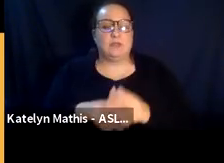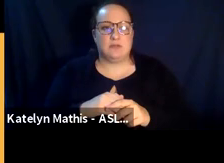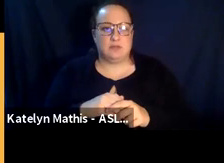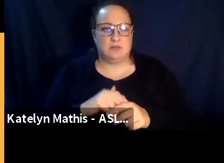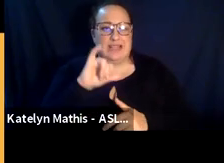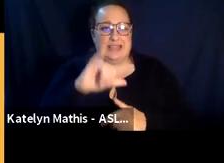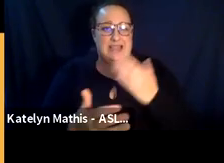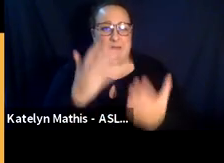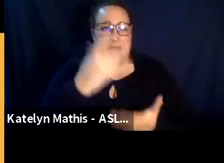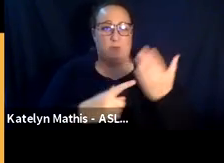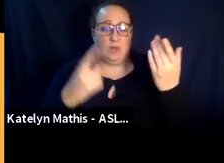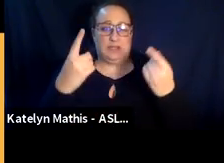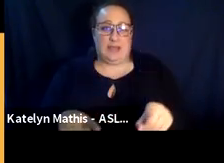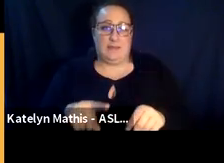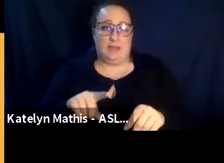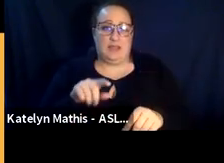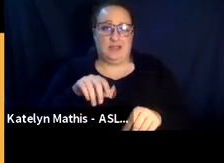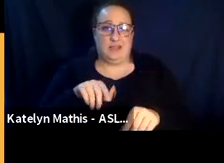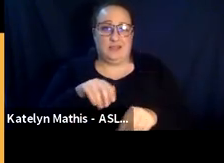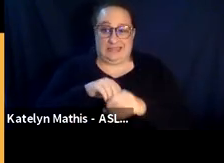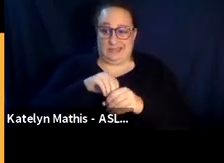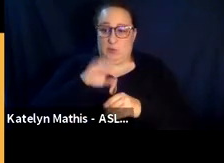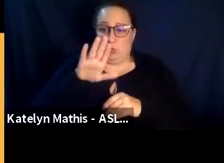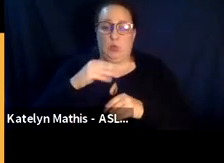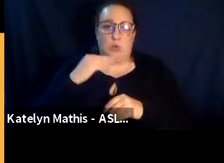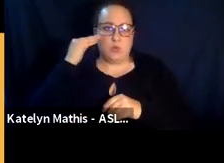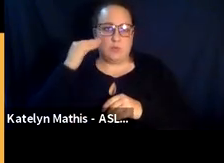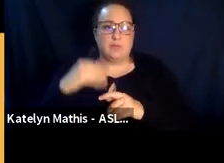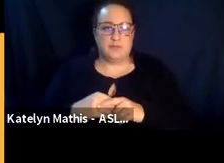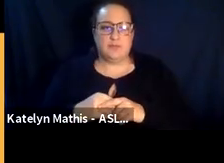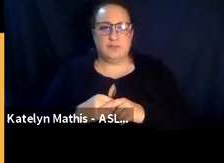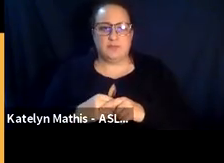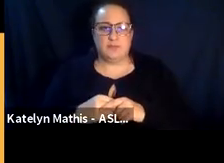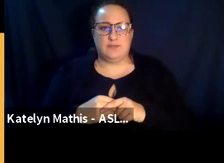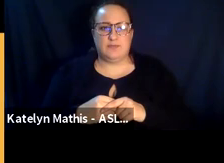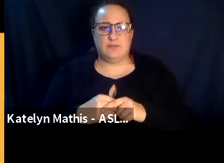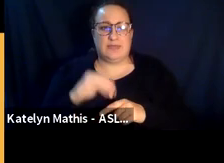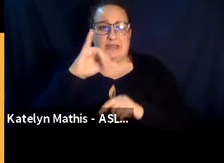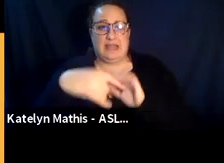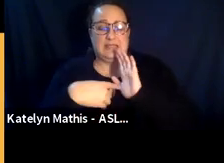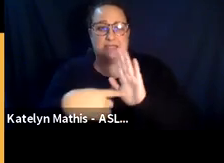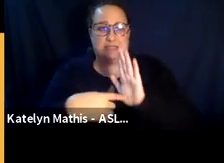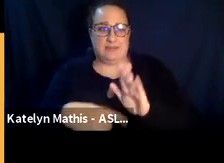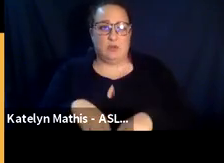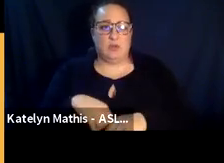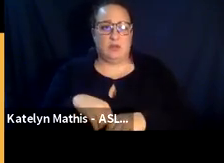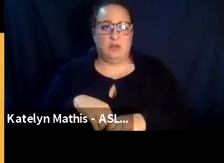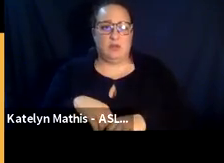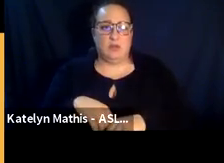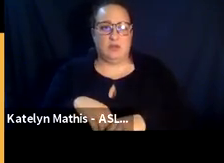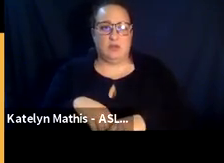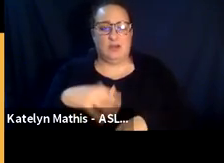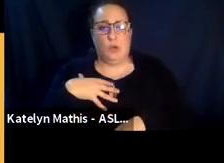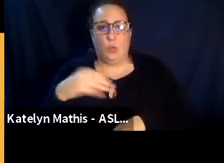might be what's going on in your household. And this is just an example, a whiteboard, a piece